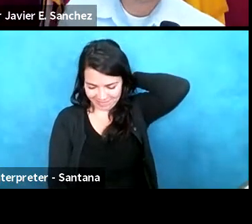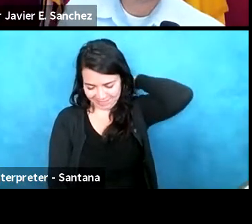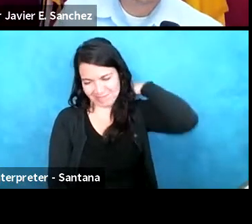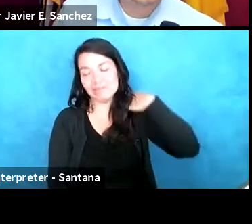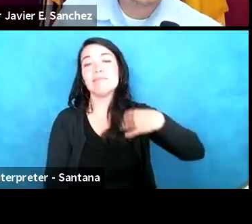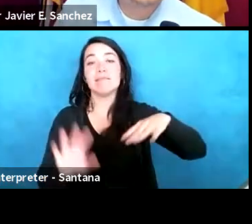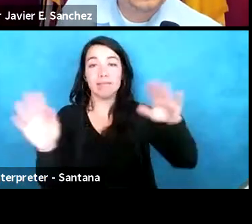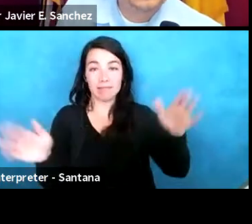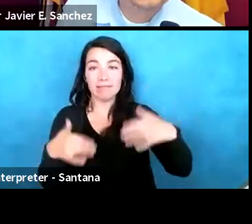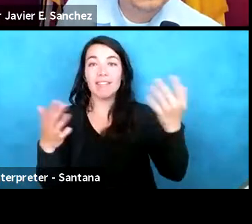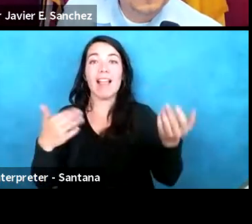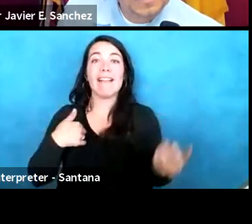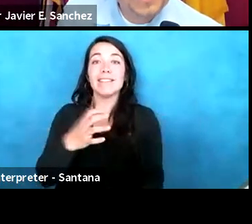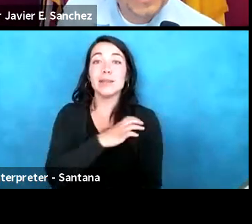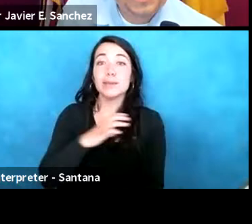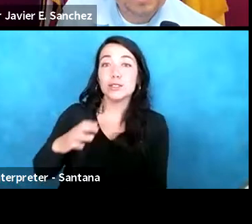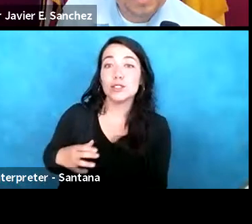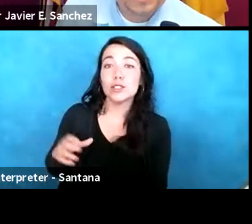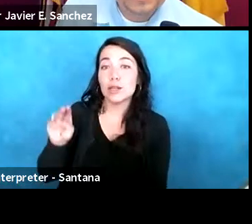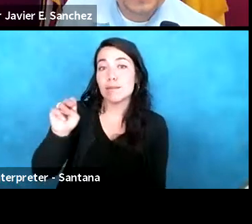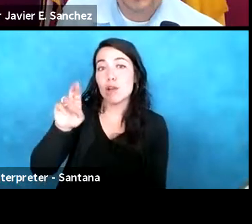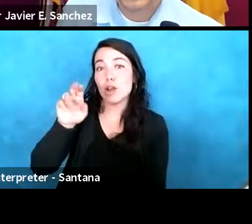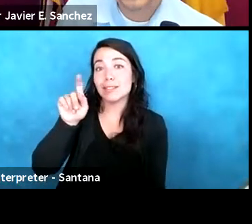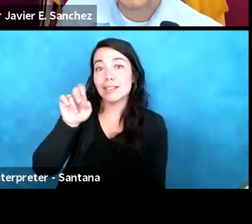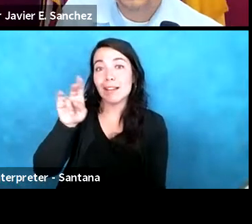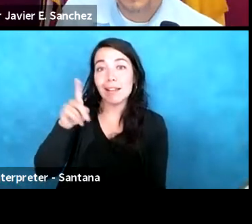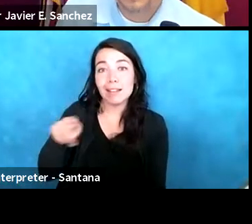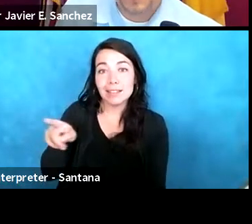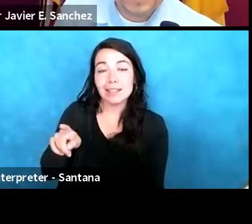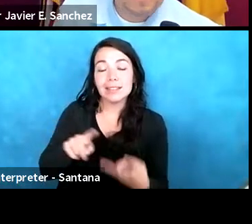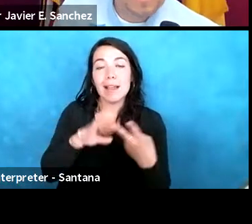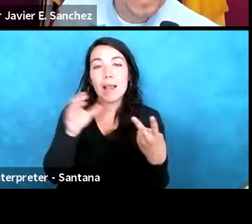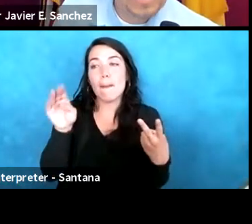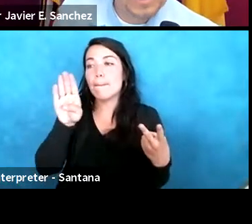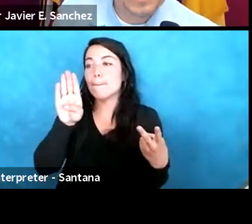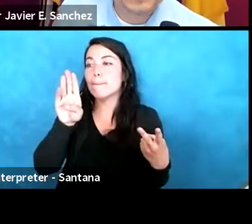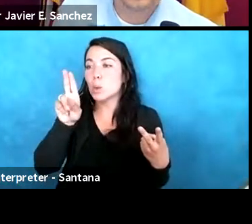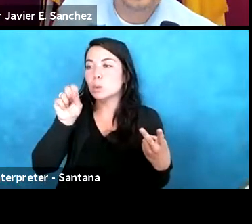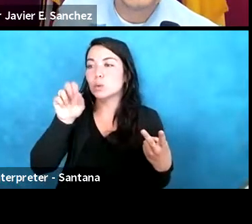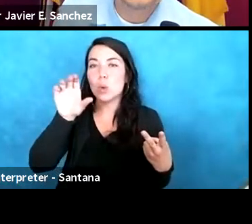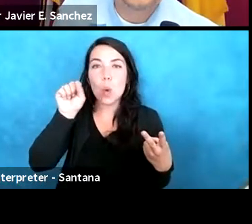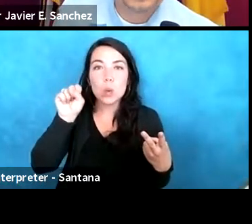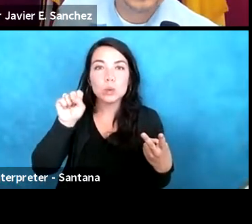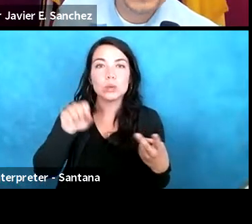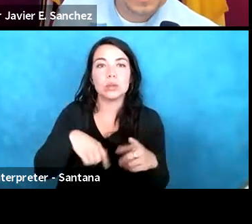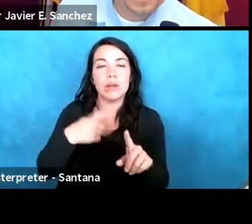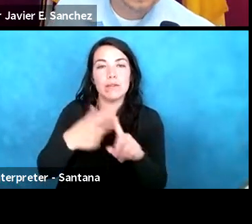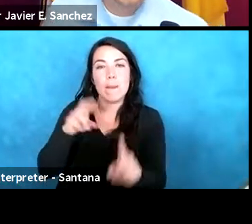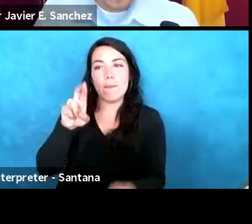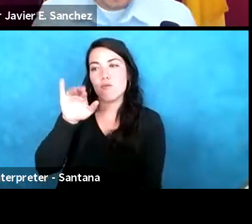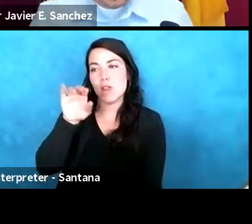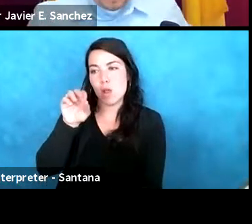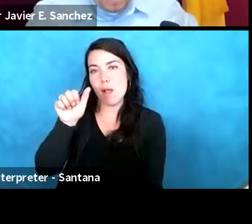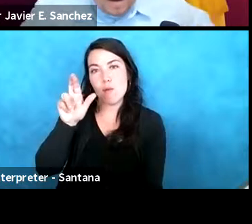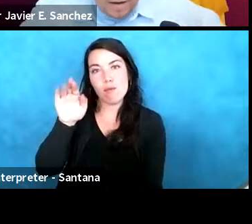Commissioner Martinez, and we also have Commissioner Bustos joining us from Rio Arriba County. Thank you very much for coming in